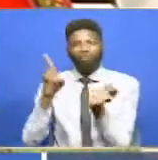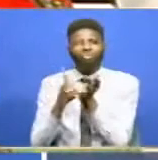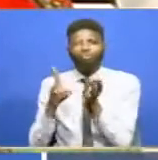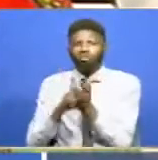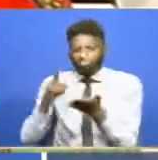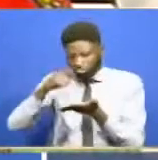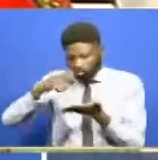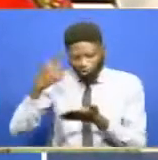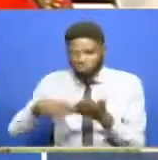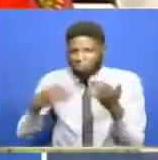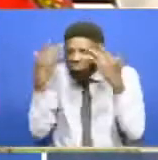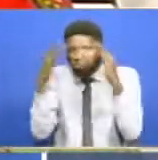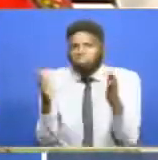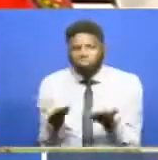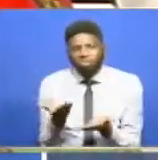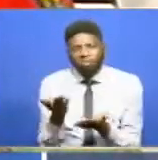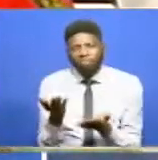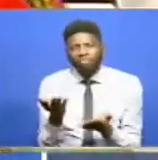written